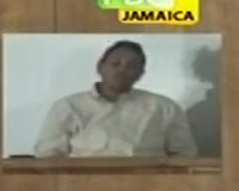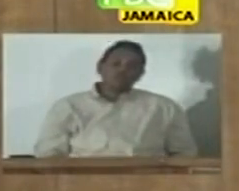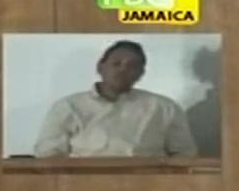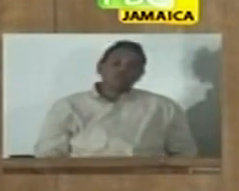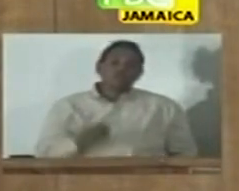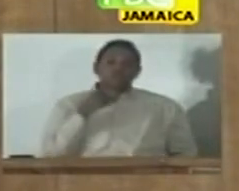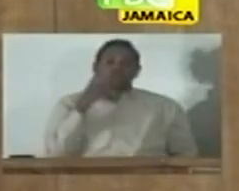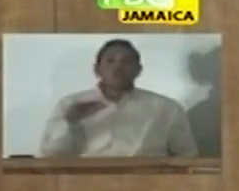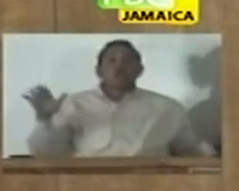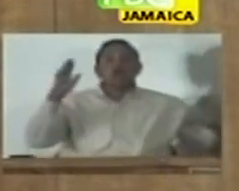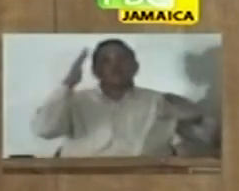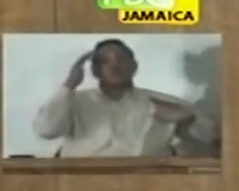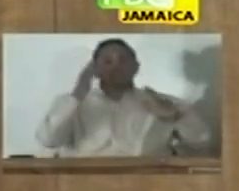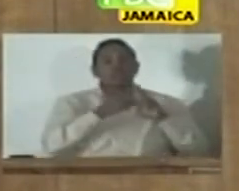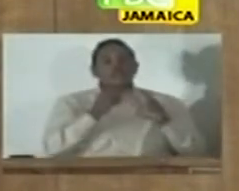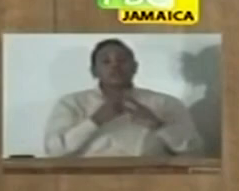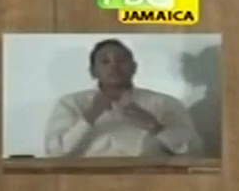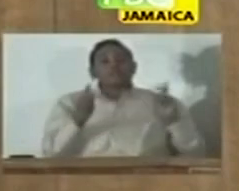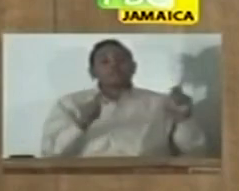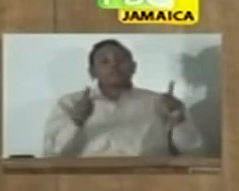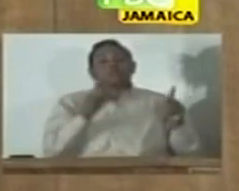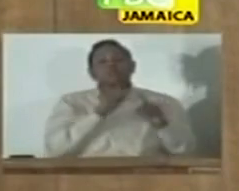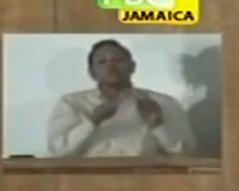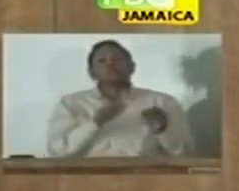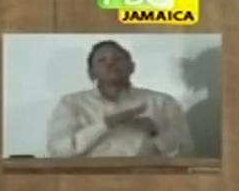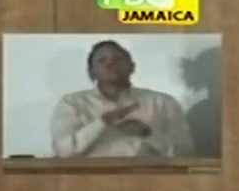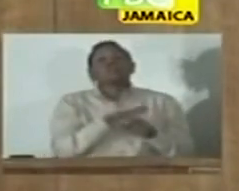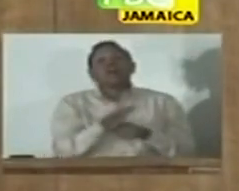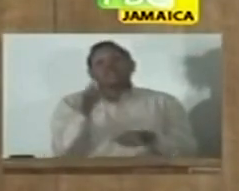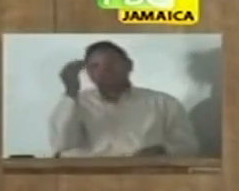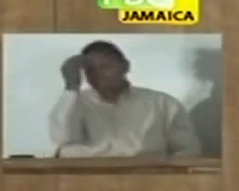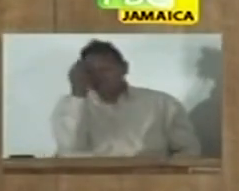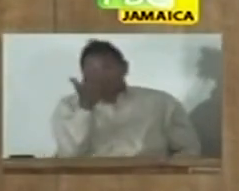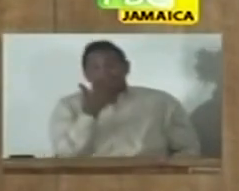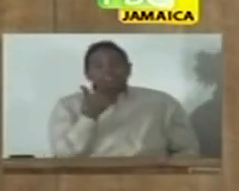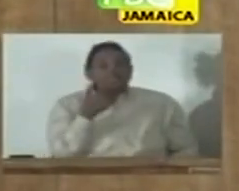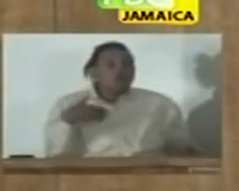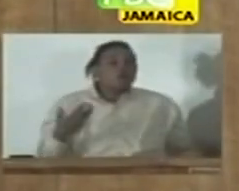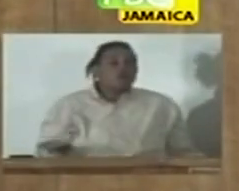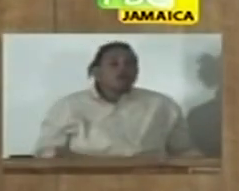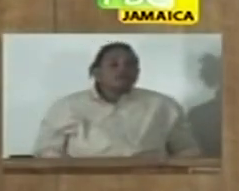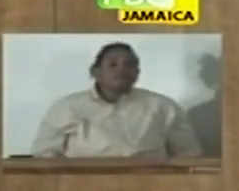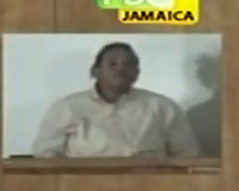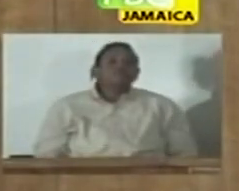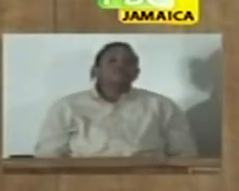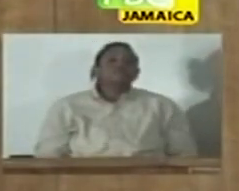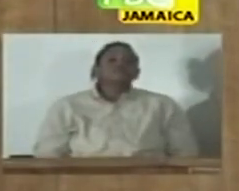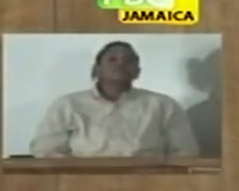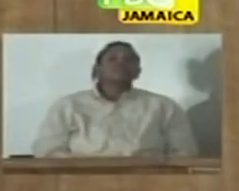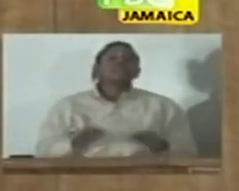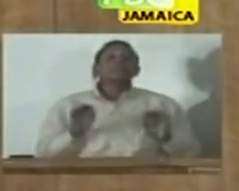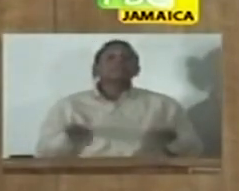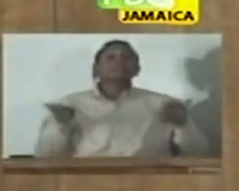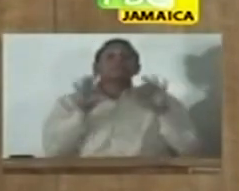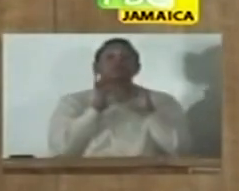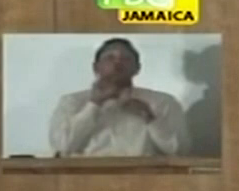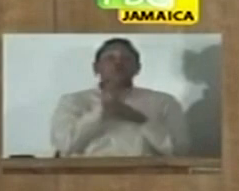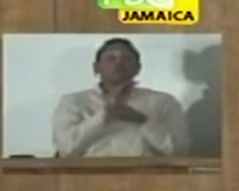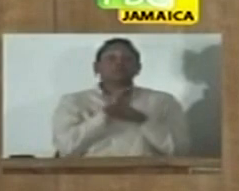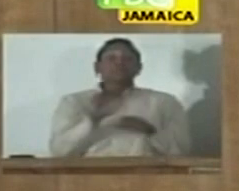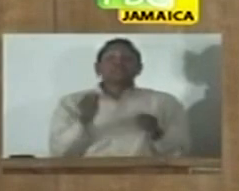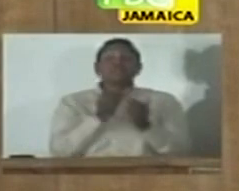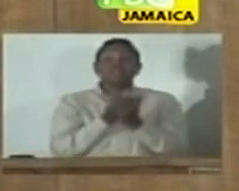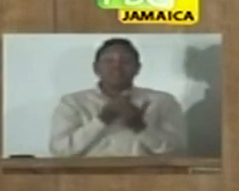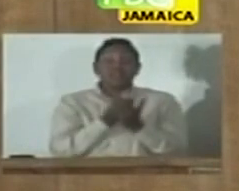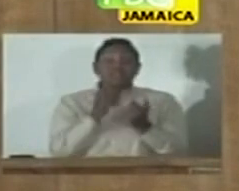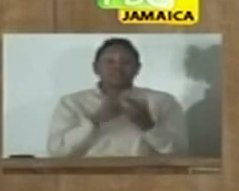name. But suffice it to say, Mr. President, that it is important to the Minister of Finance and to